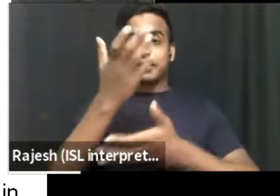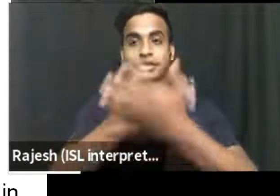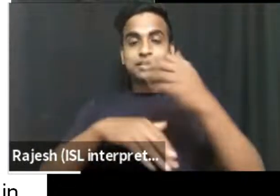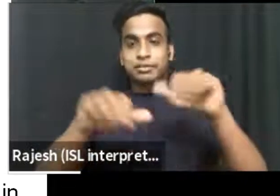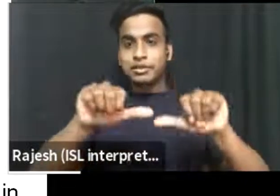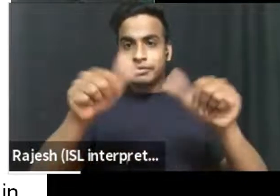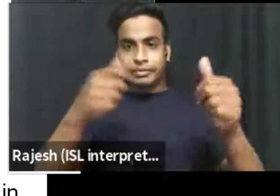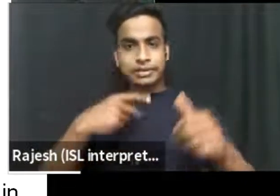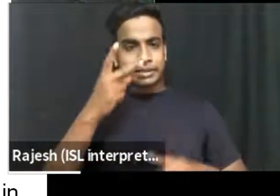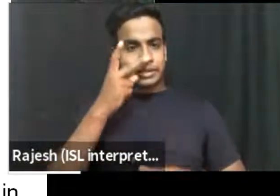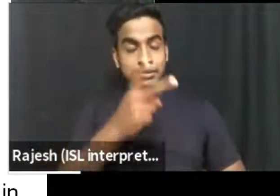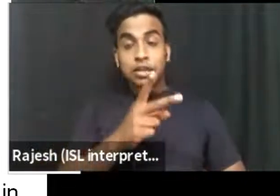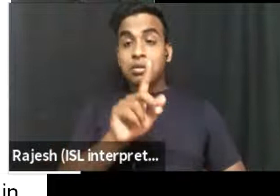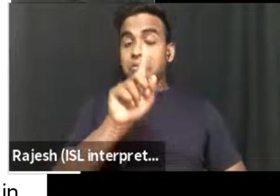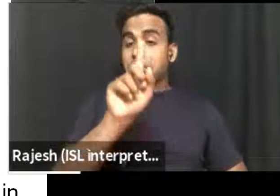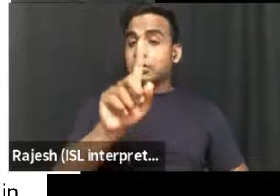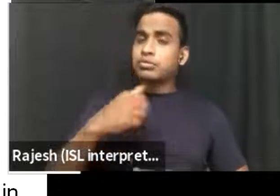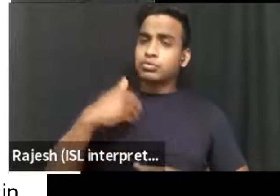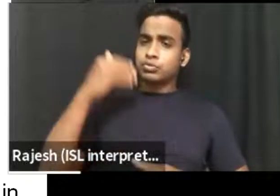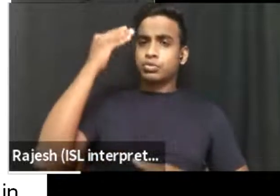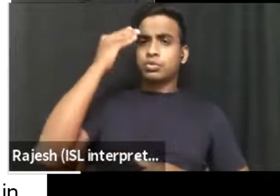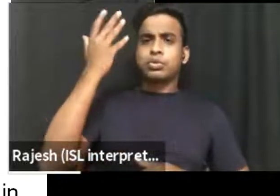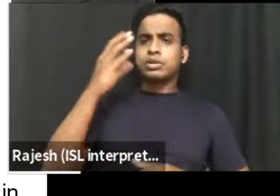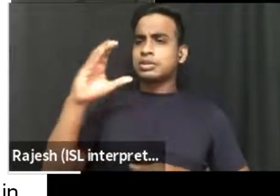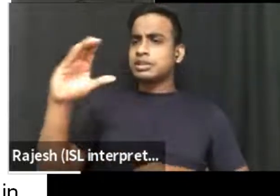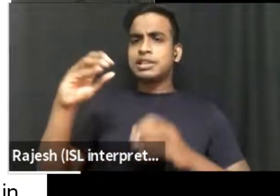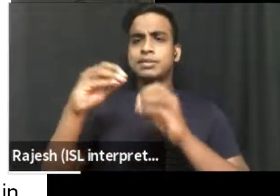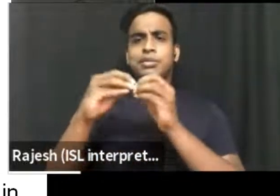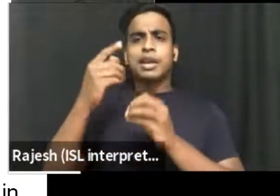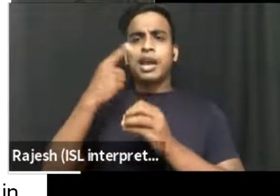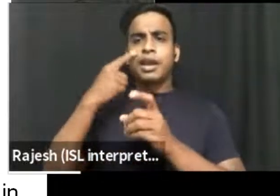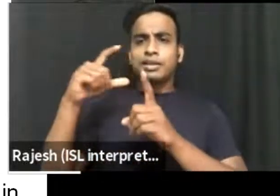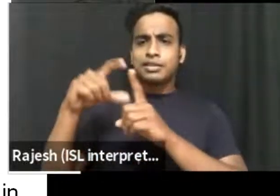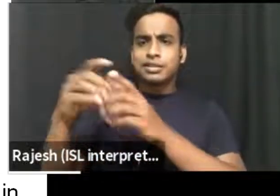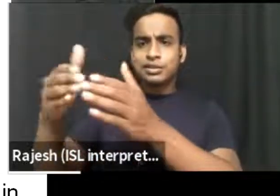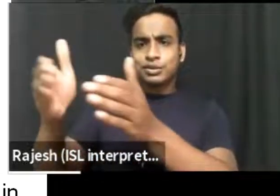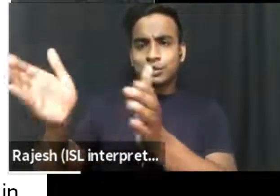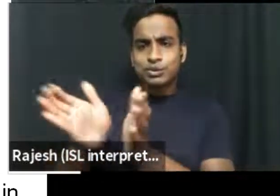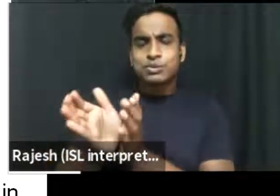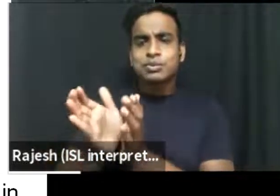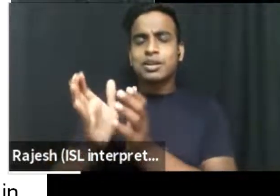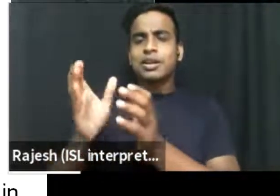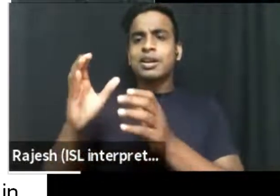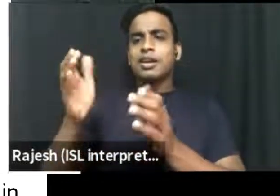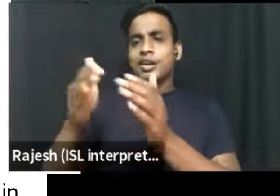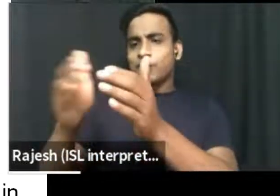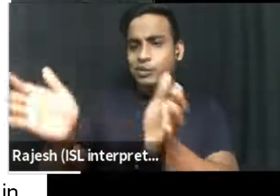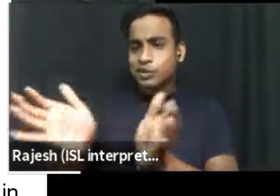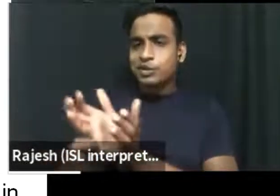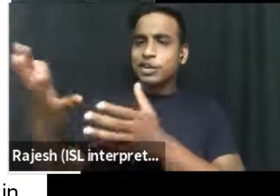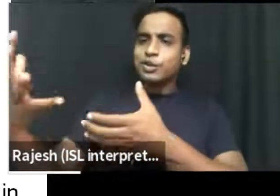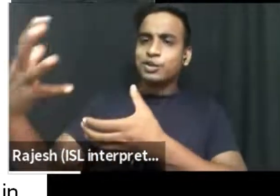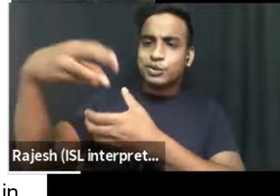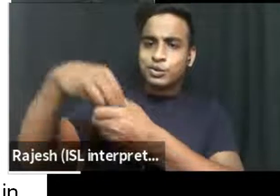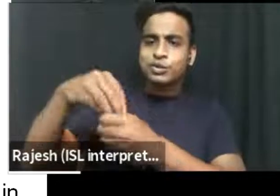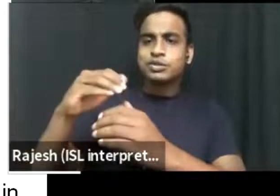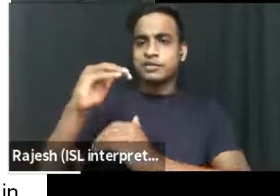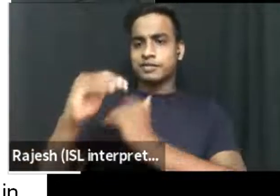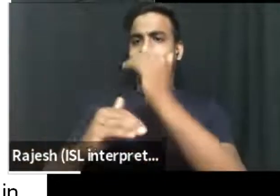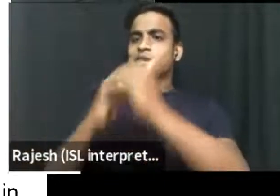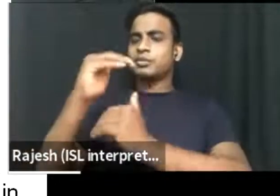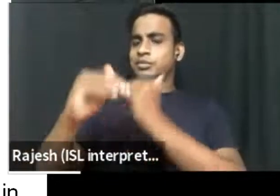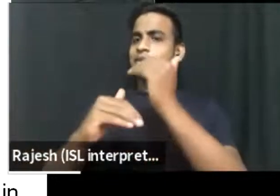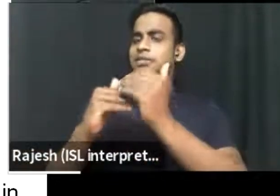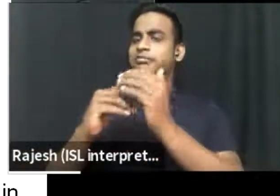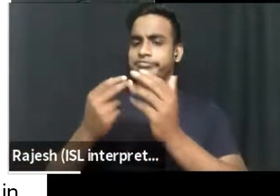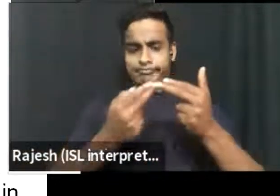also are aware that there is also CBID, the community-based inclusive development. We have written that in the